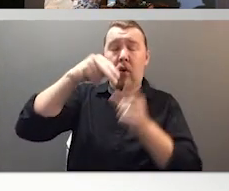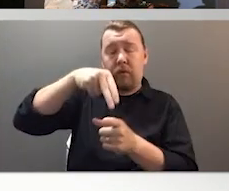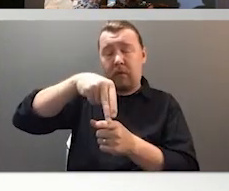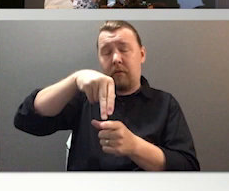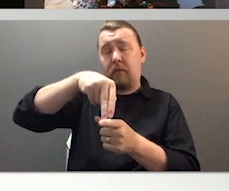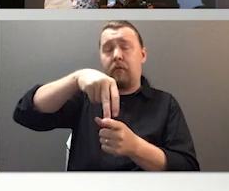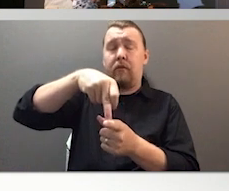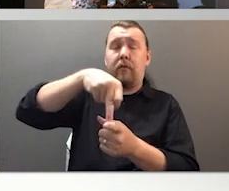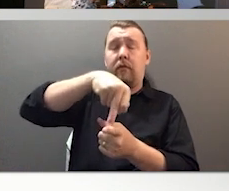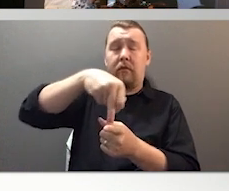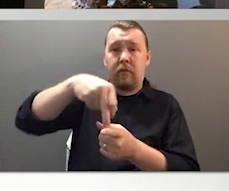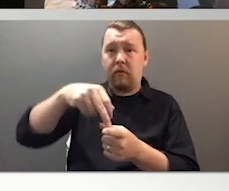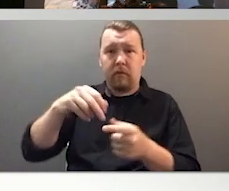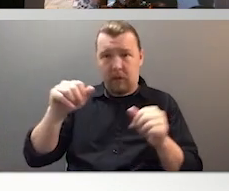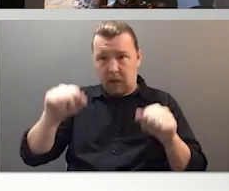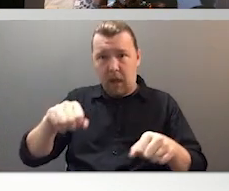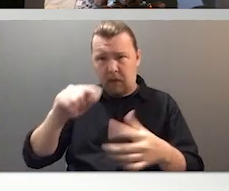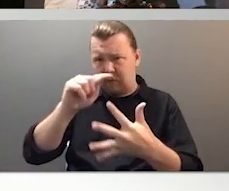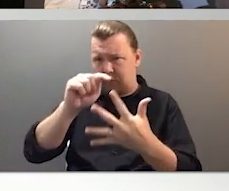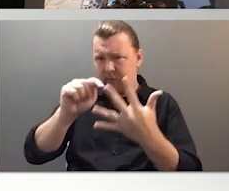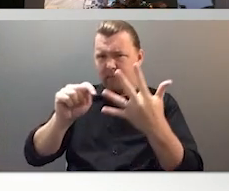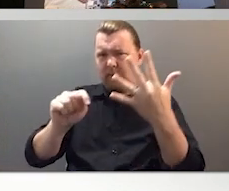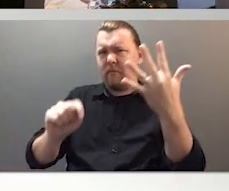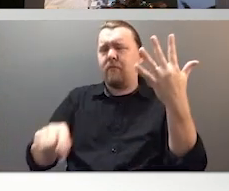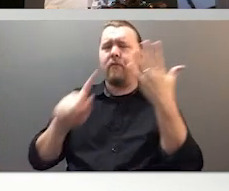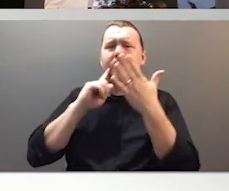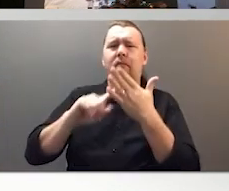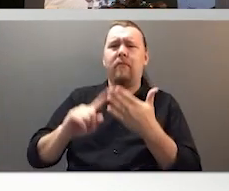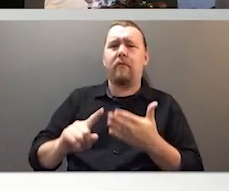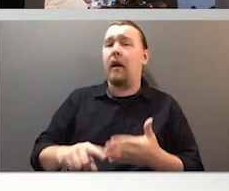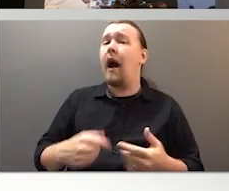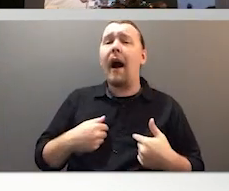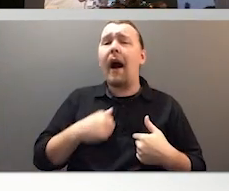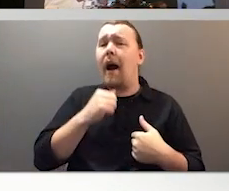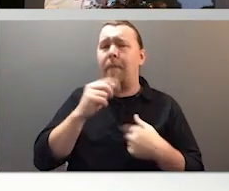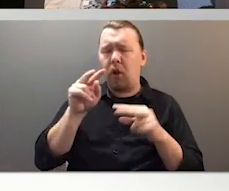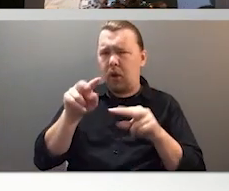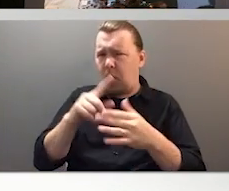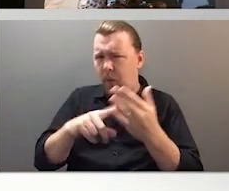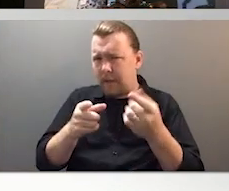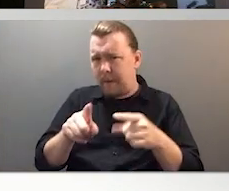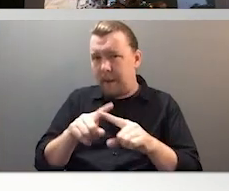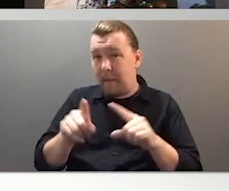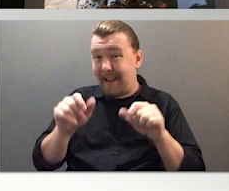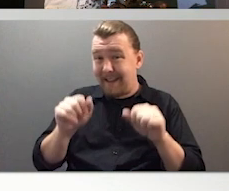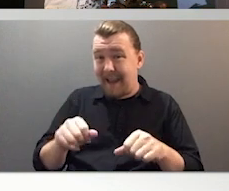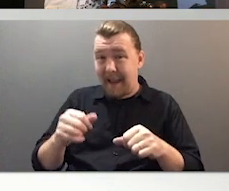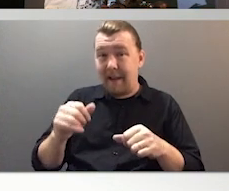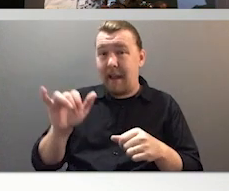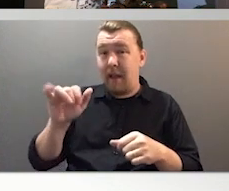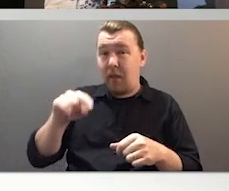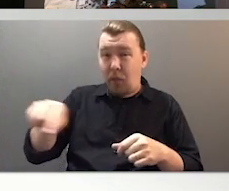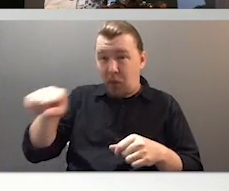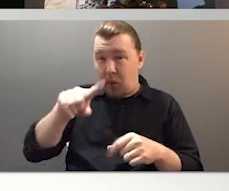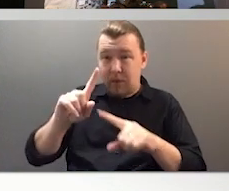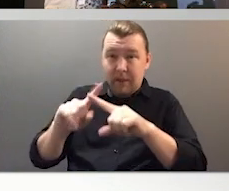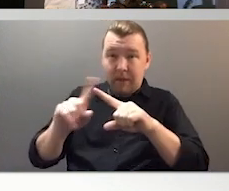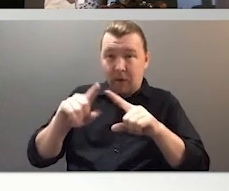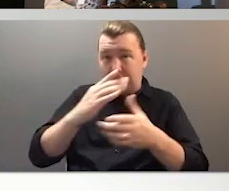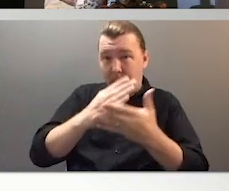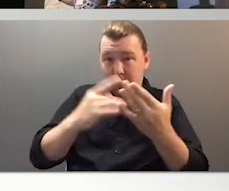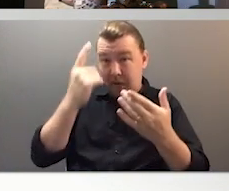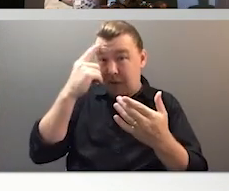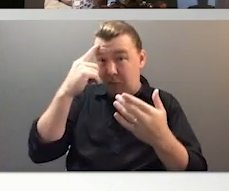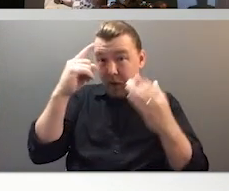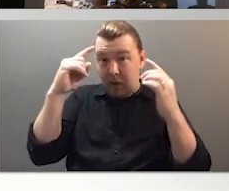I'm looking for is not actually what's actually happening, but can those parts of the brain actually communicate with one another